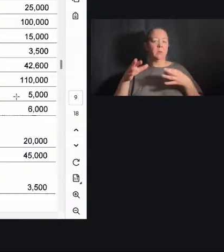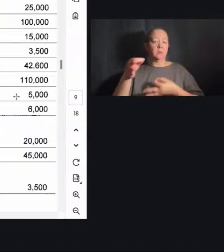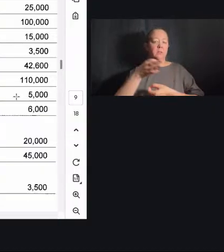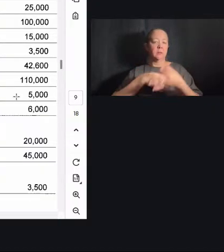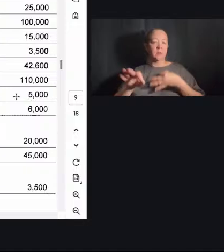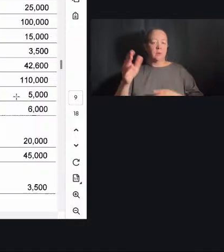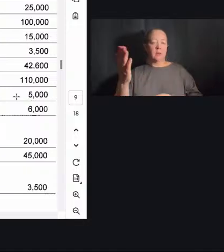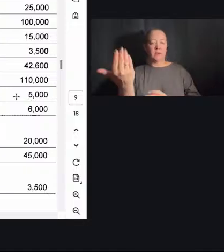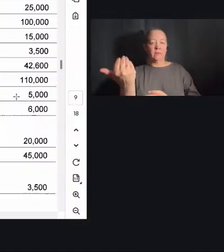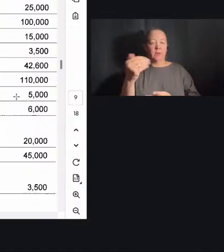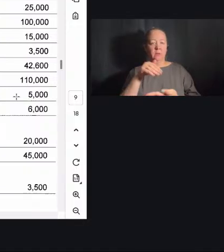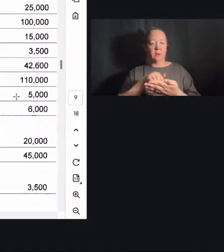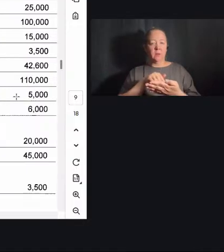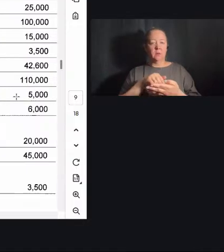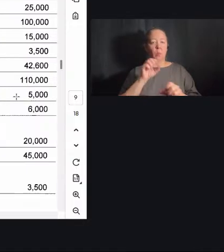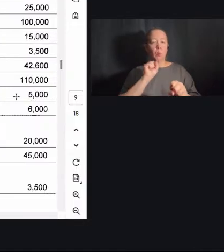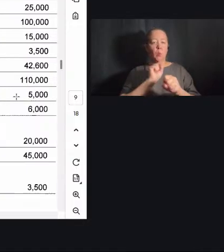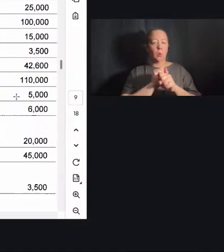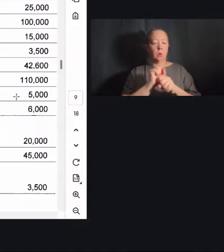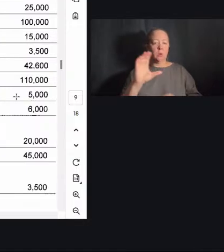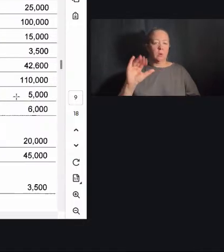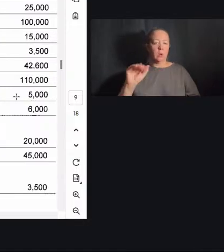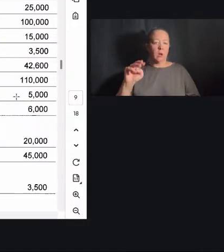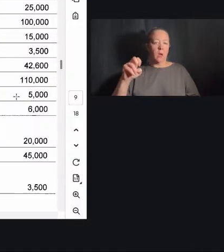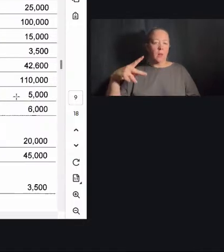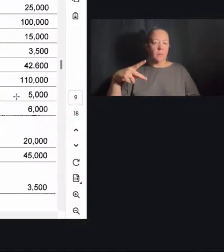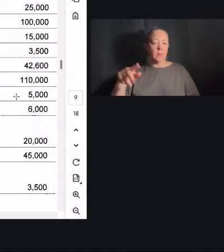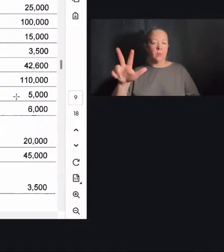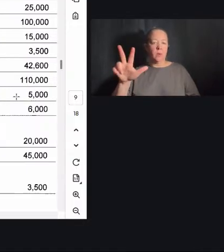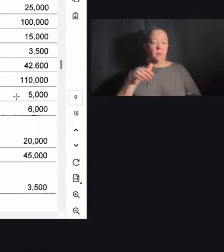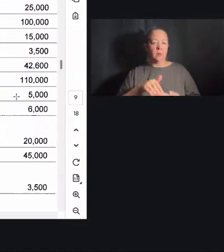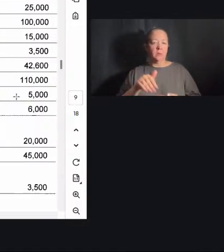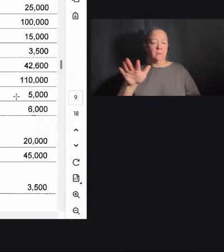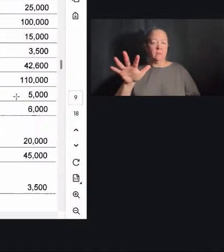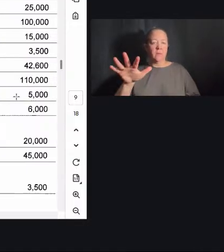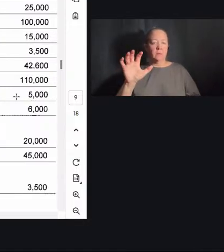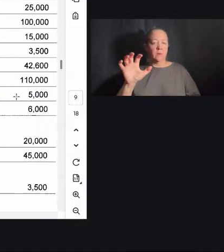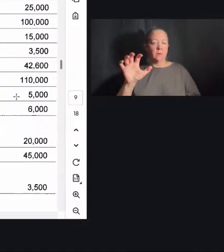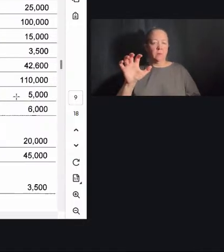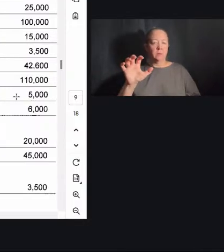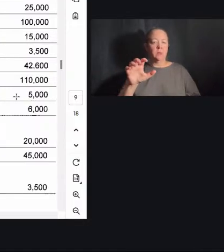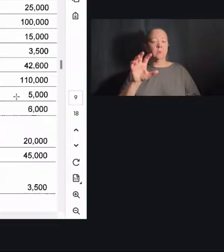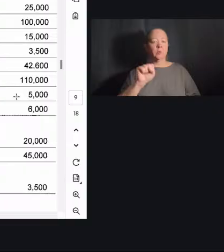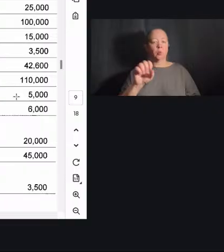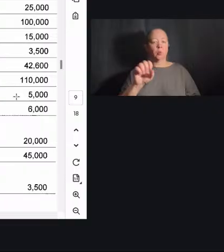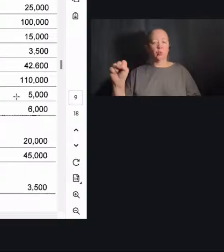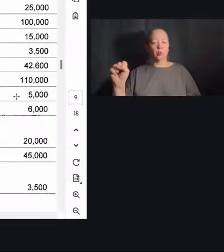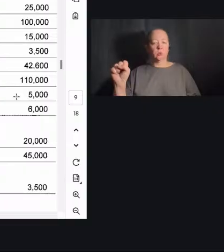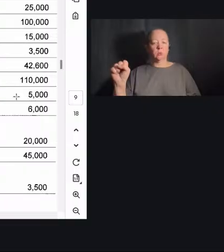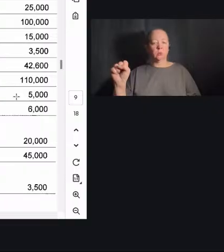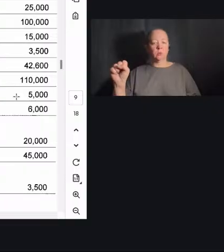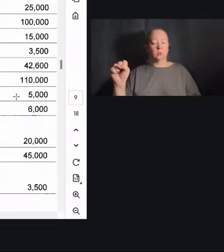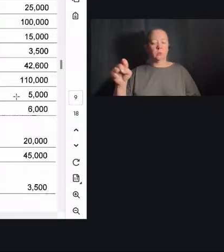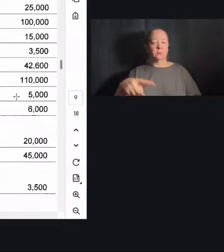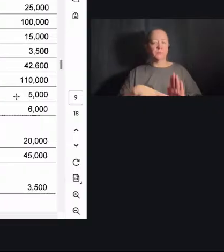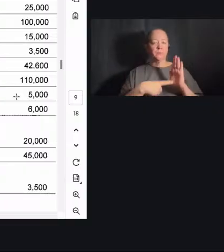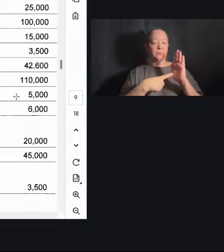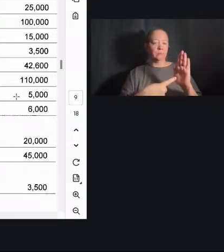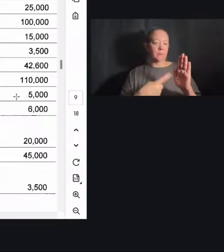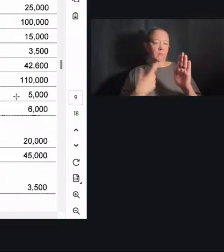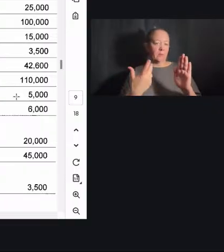Workers' compensation, we have 3,500. Social Security, just a reflection of